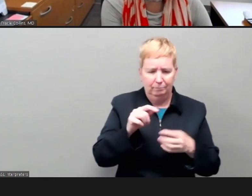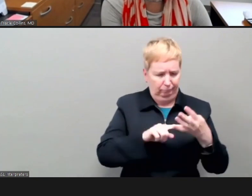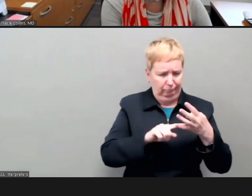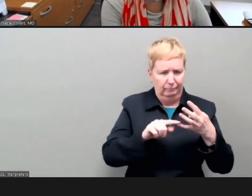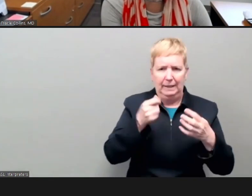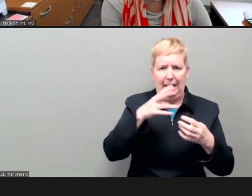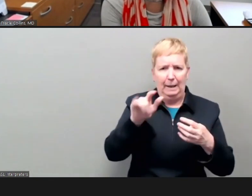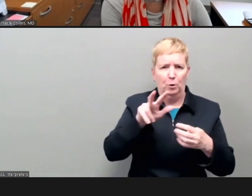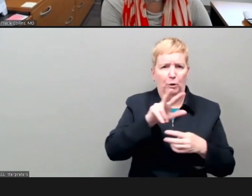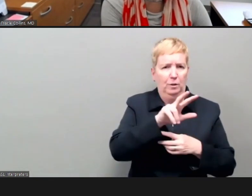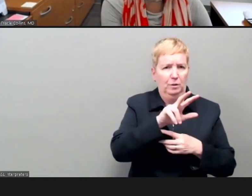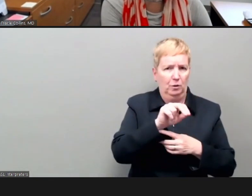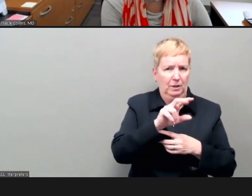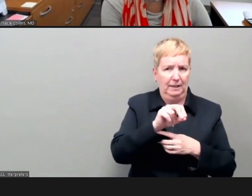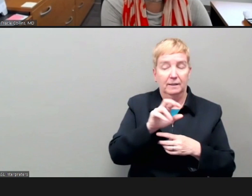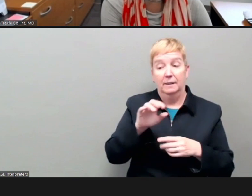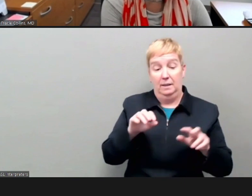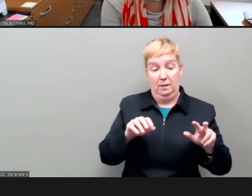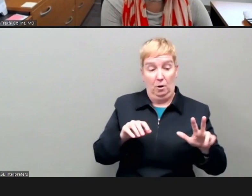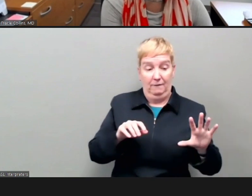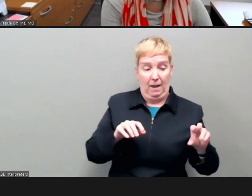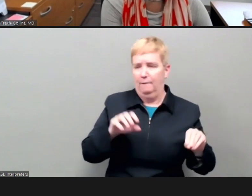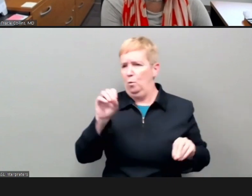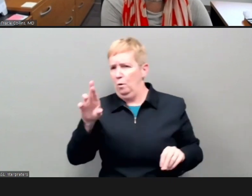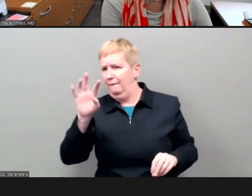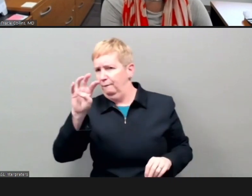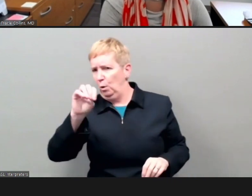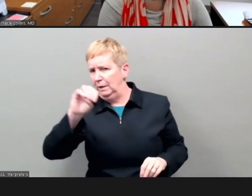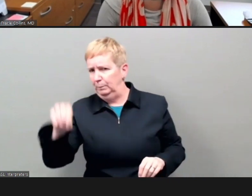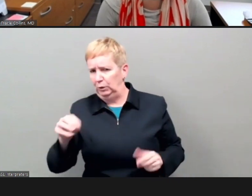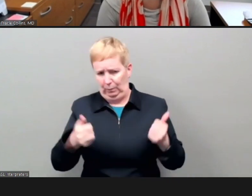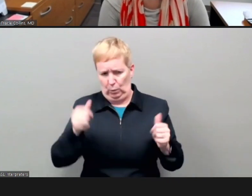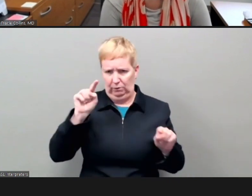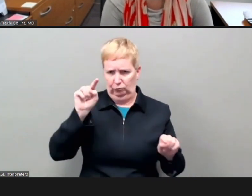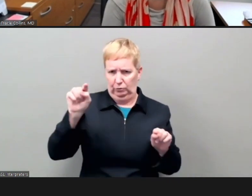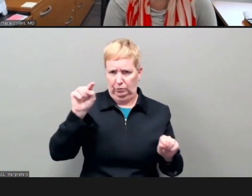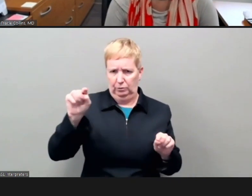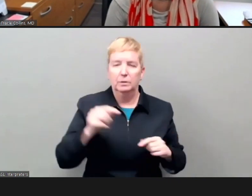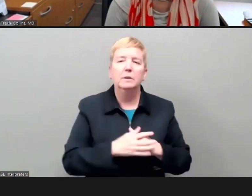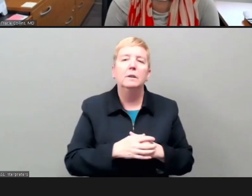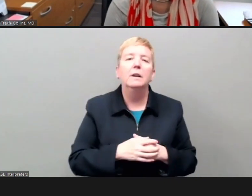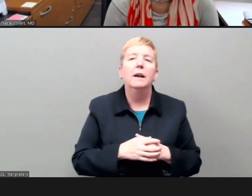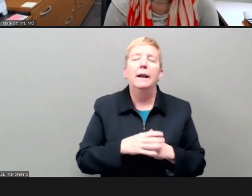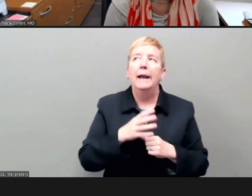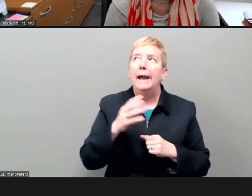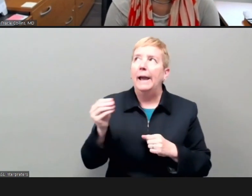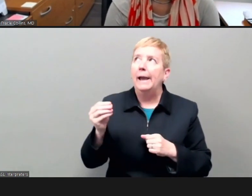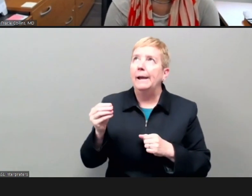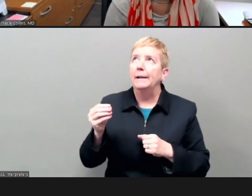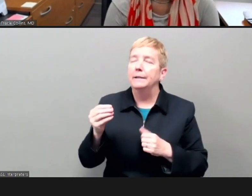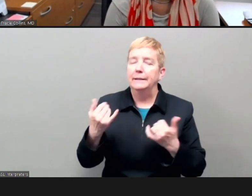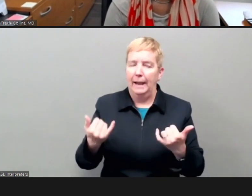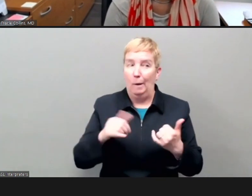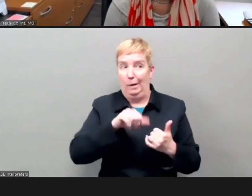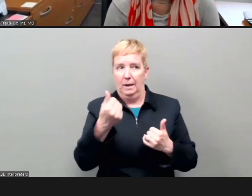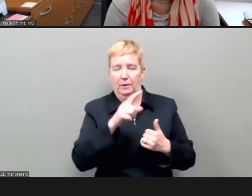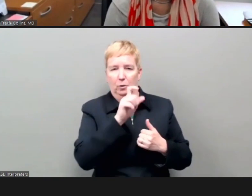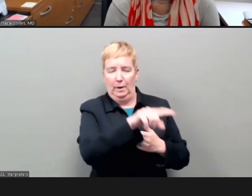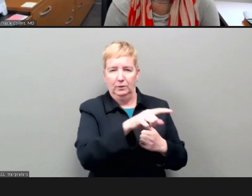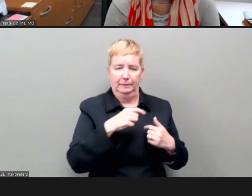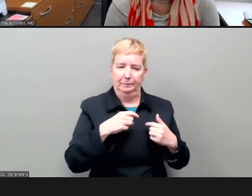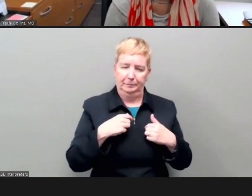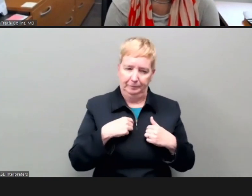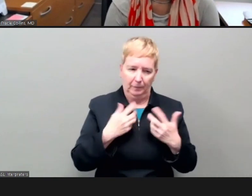the 35 or the 40%? And then with another question, I just